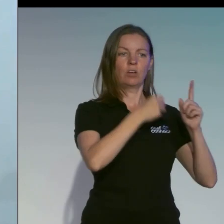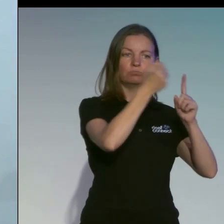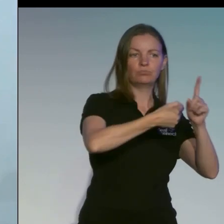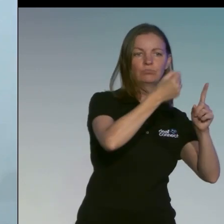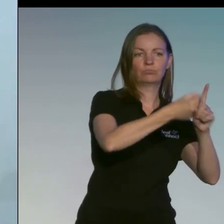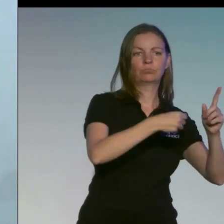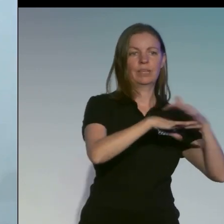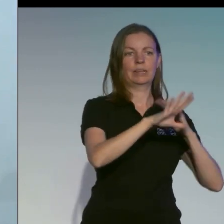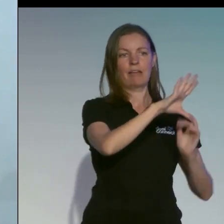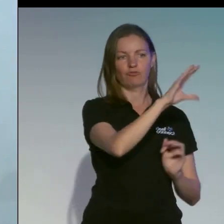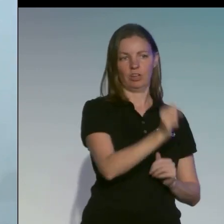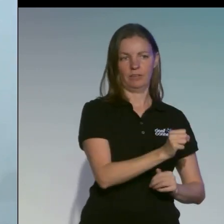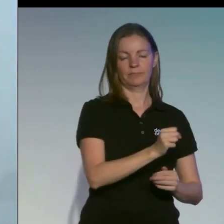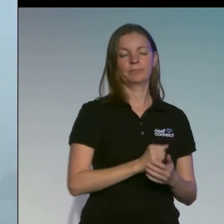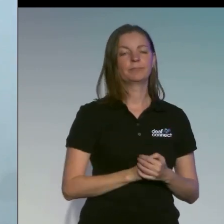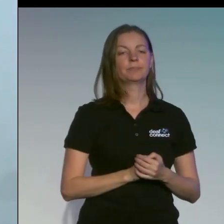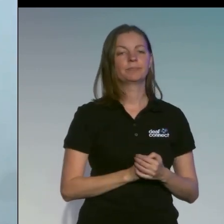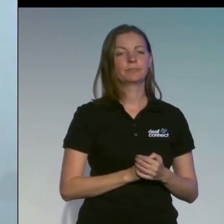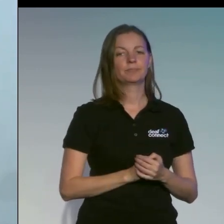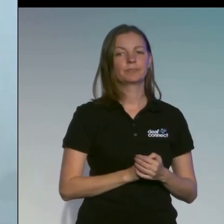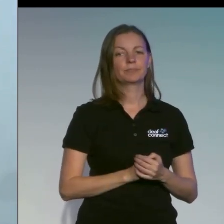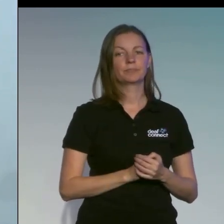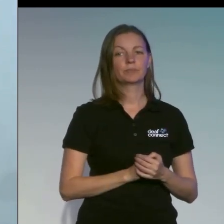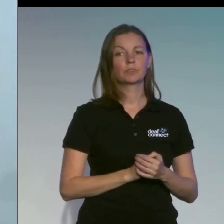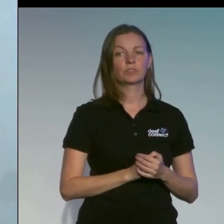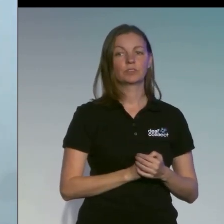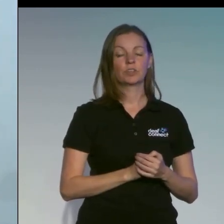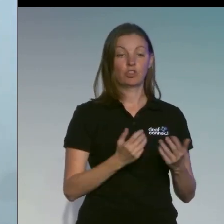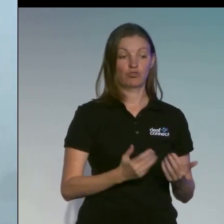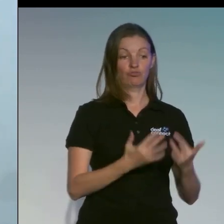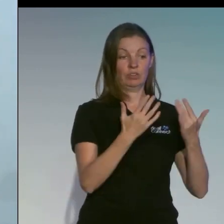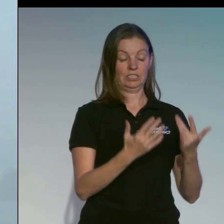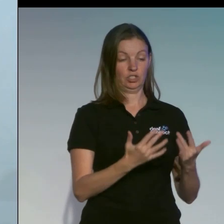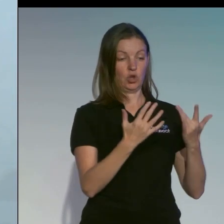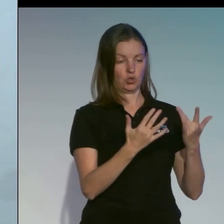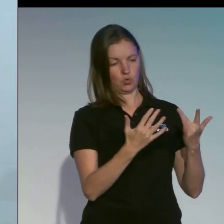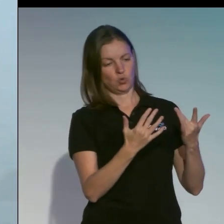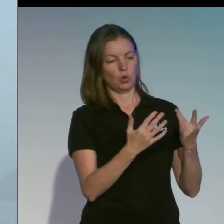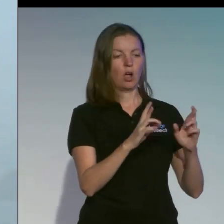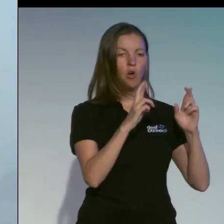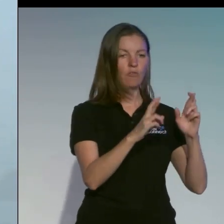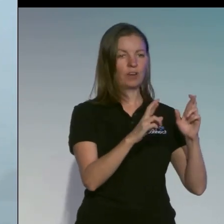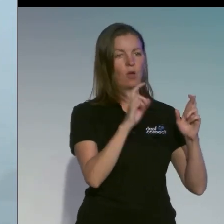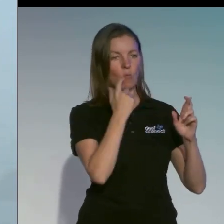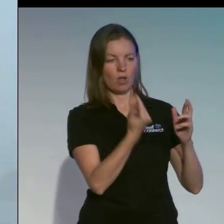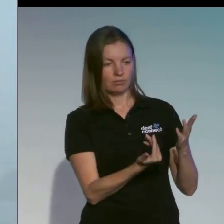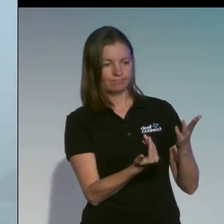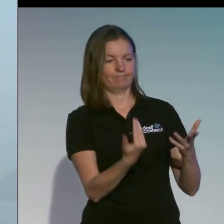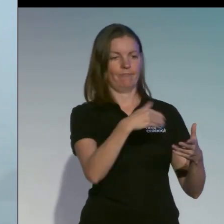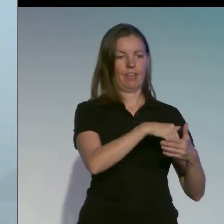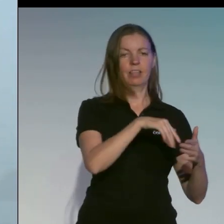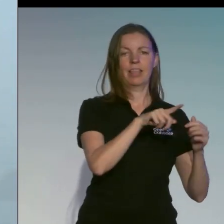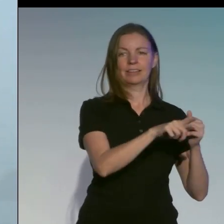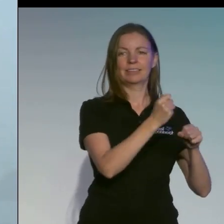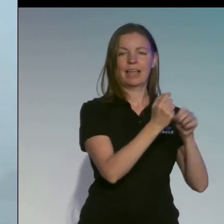in Africa. The 3 research reports fill the knowledge gap by providing substantial data on